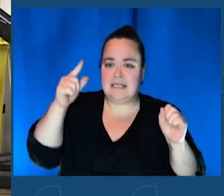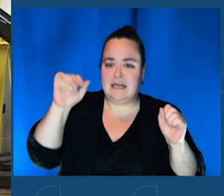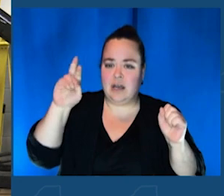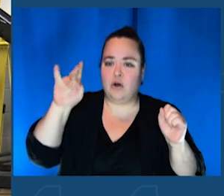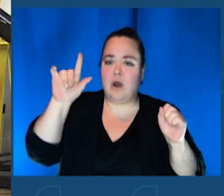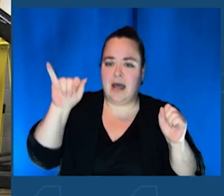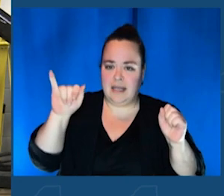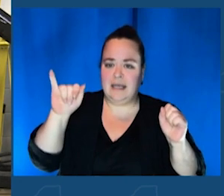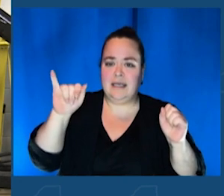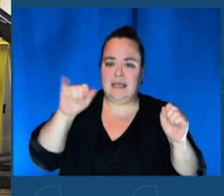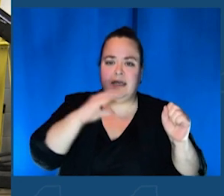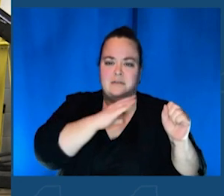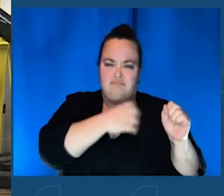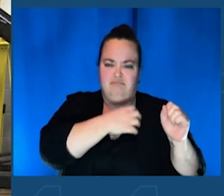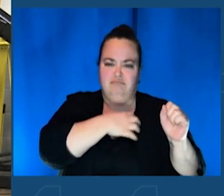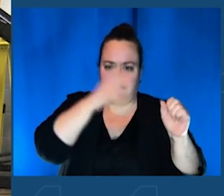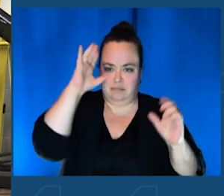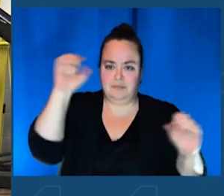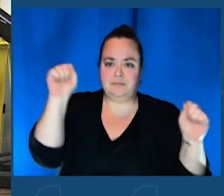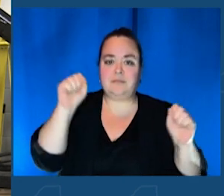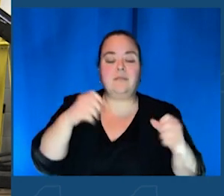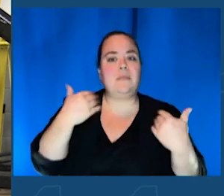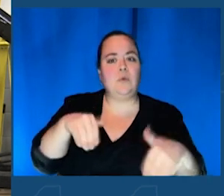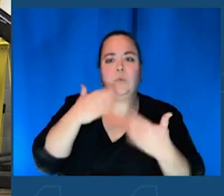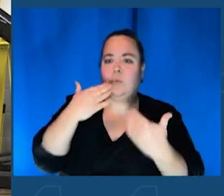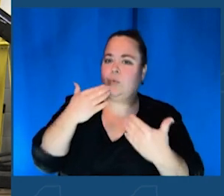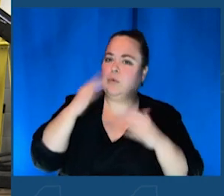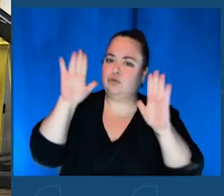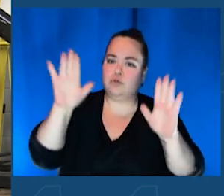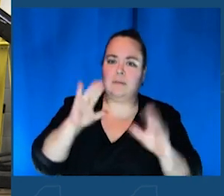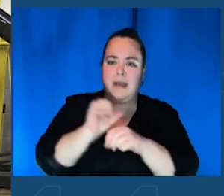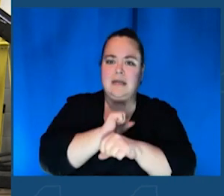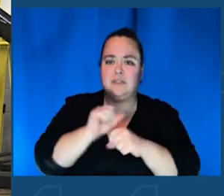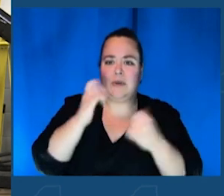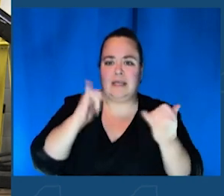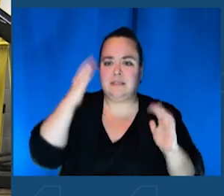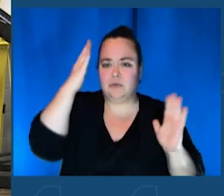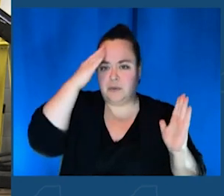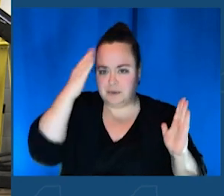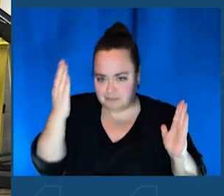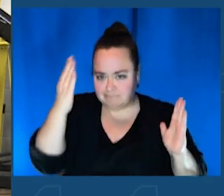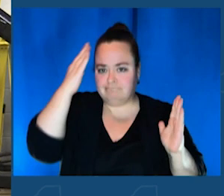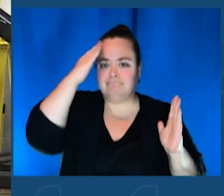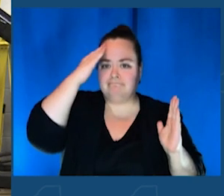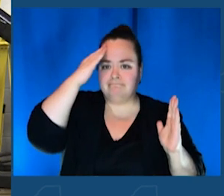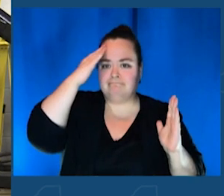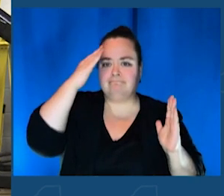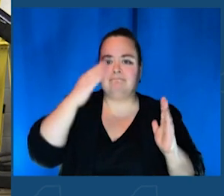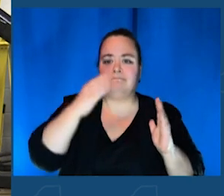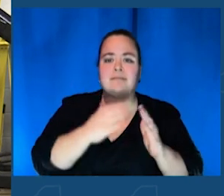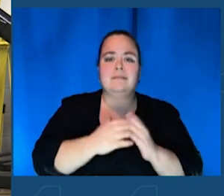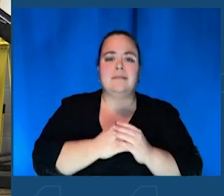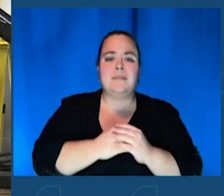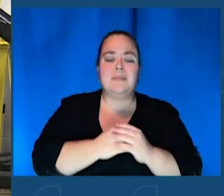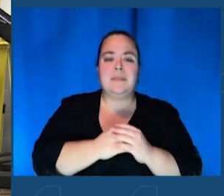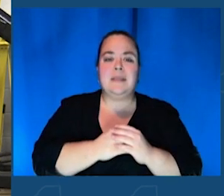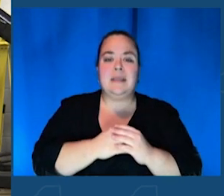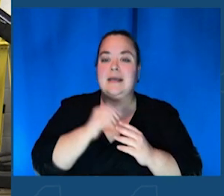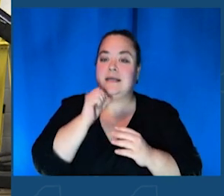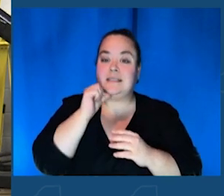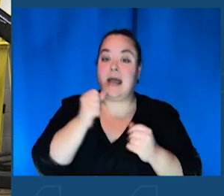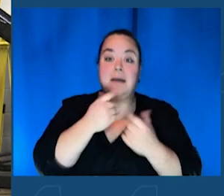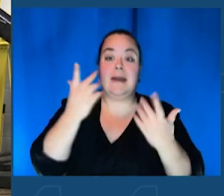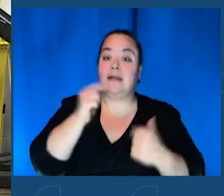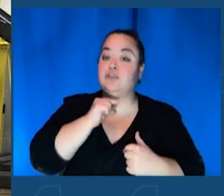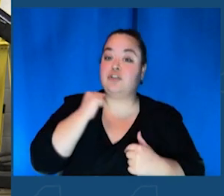New York State for their tremendous work. This is where we take off our hats, so to speak. They're There's not so many generals as there are a lot of